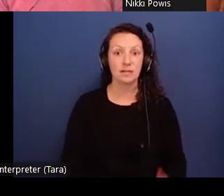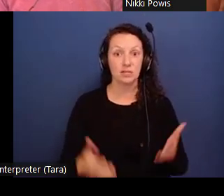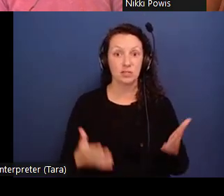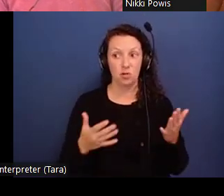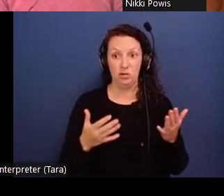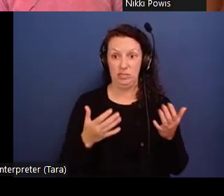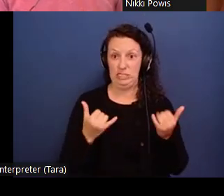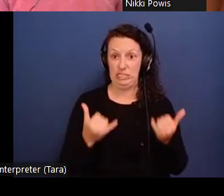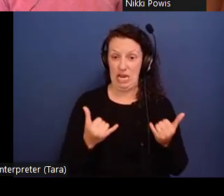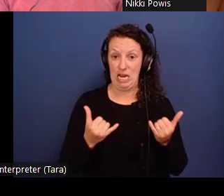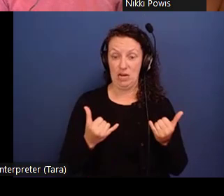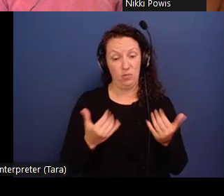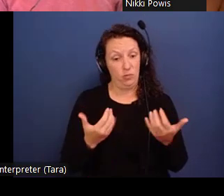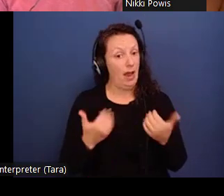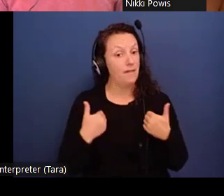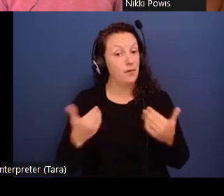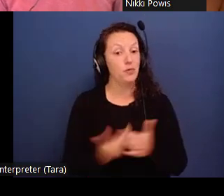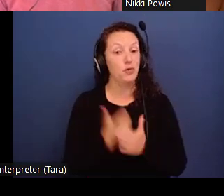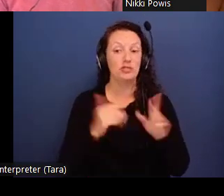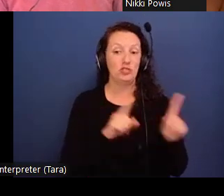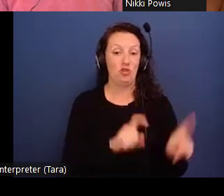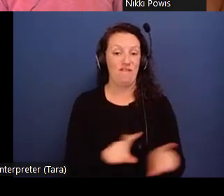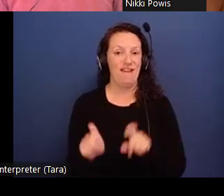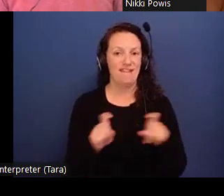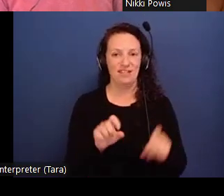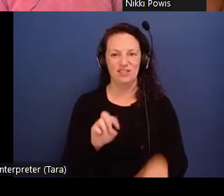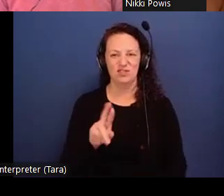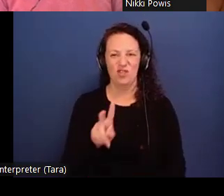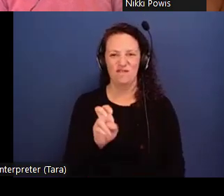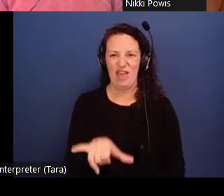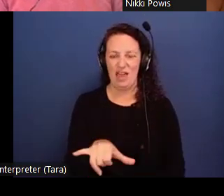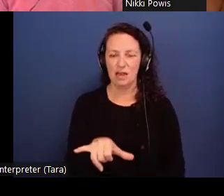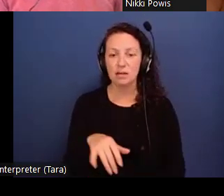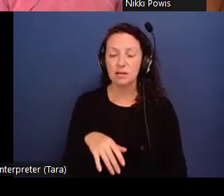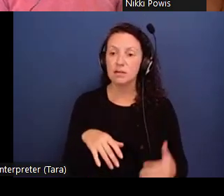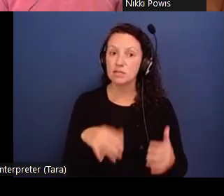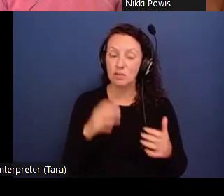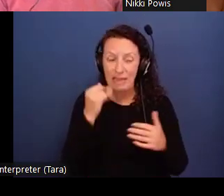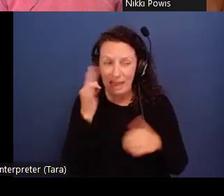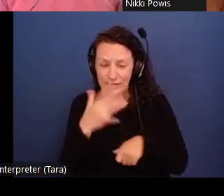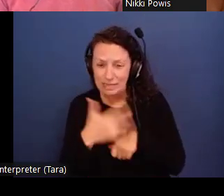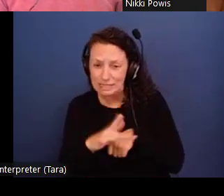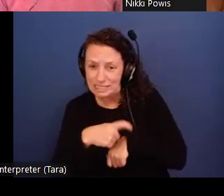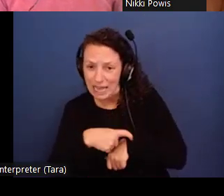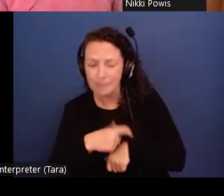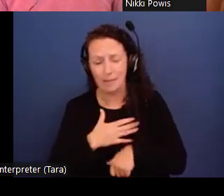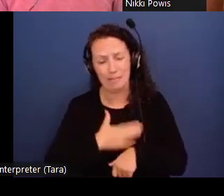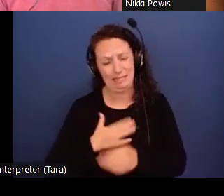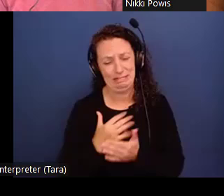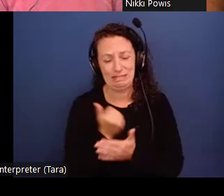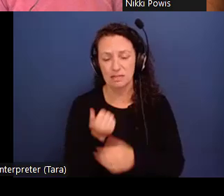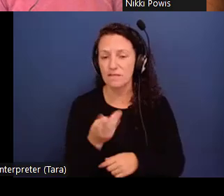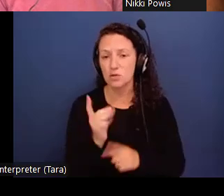new, so a survey is going to pop up. If you have some time, please take a few minutes and complete the survey.